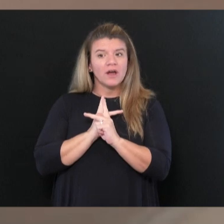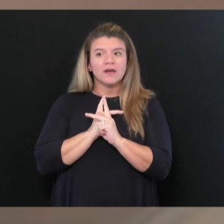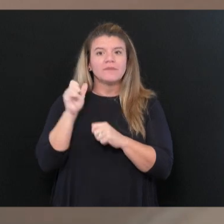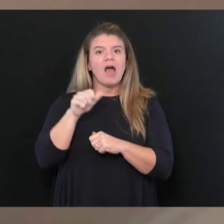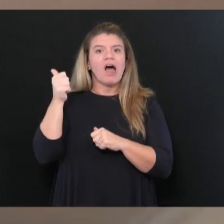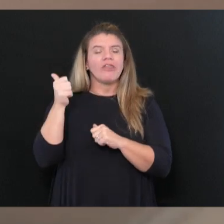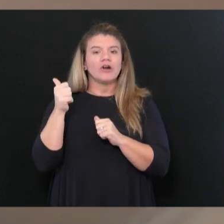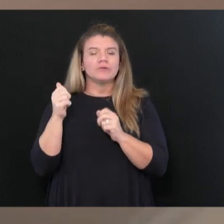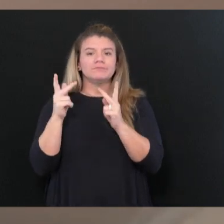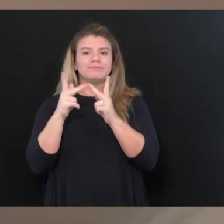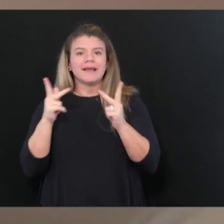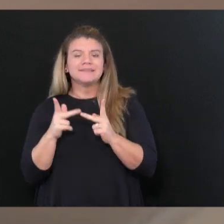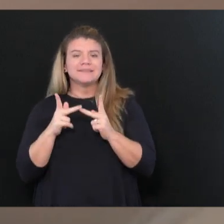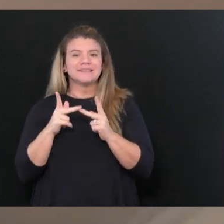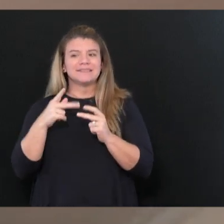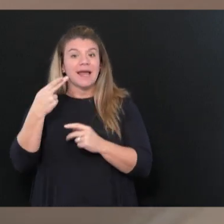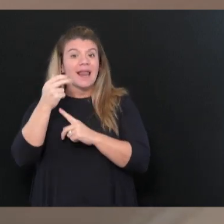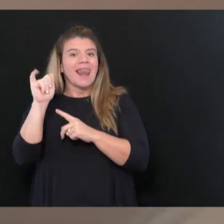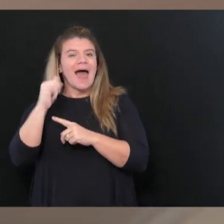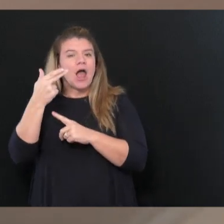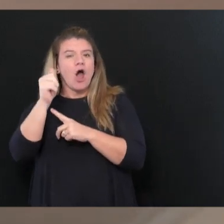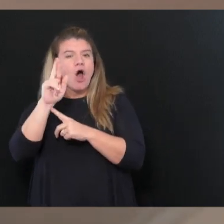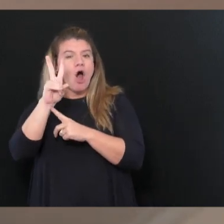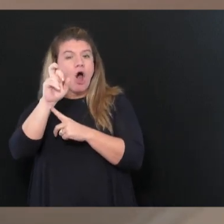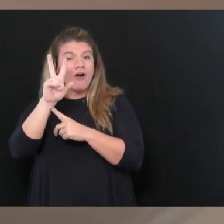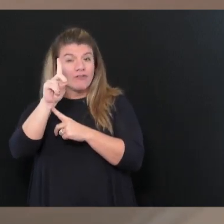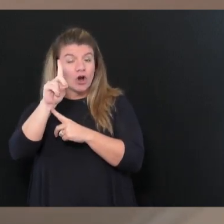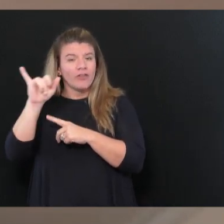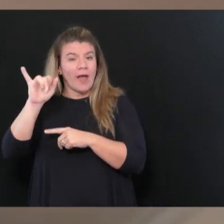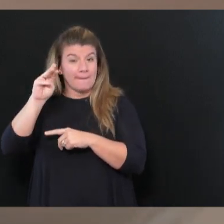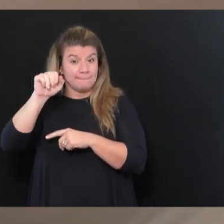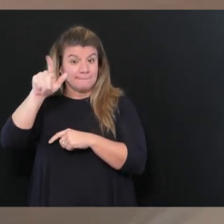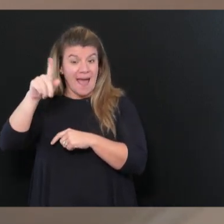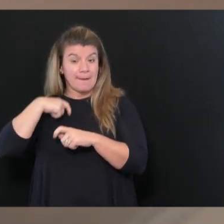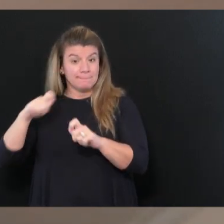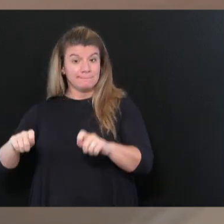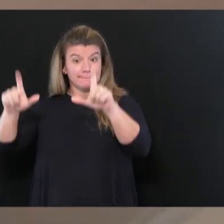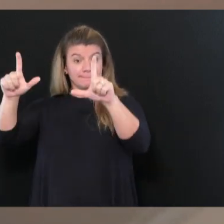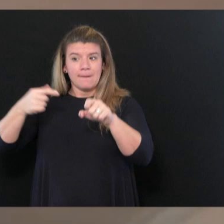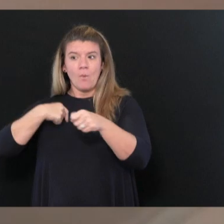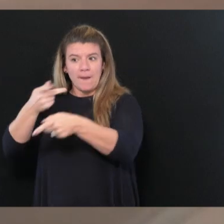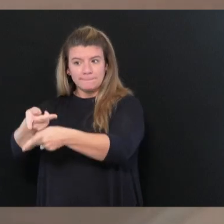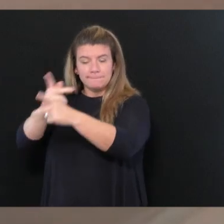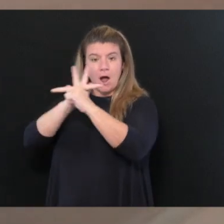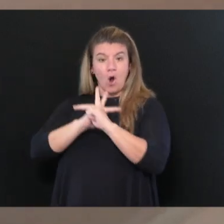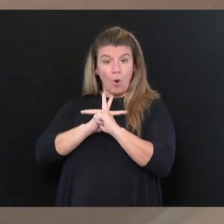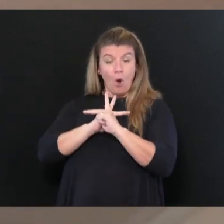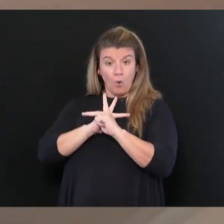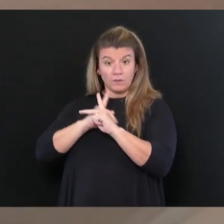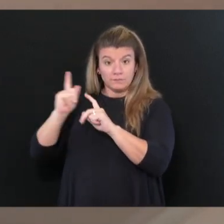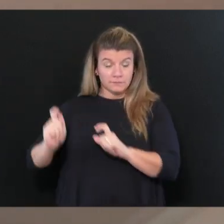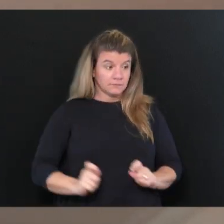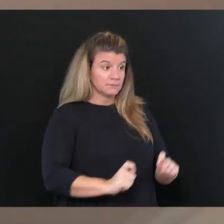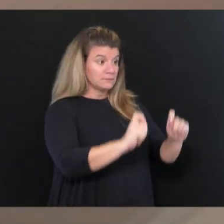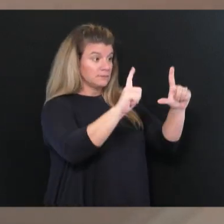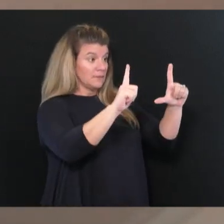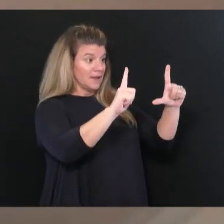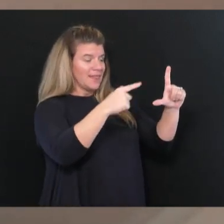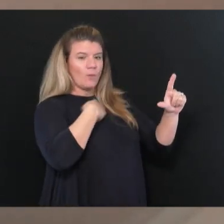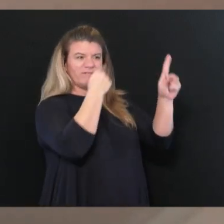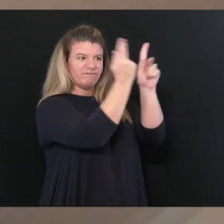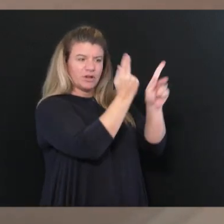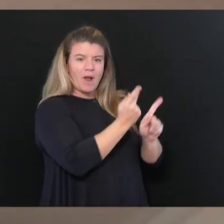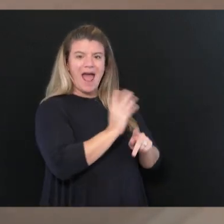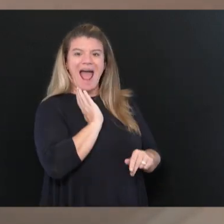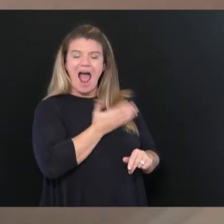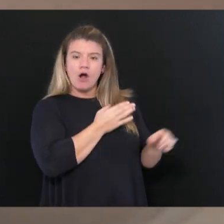public health experts, including the Harvard Global Health Institute, and then took a map and a strategy